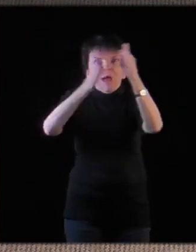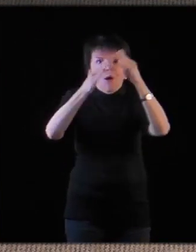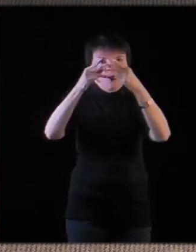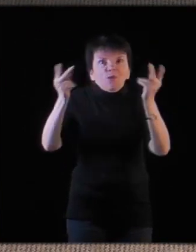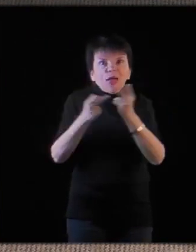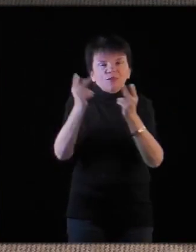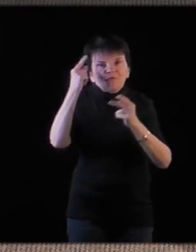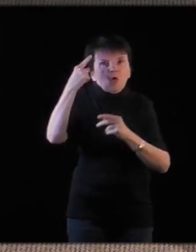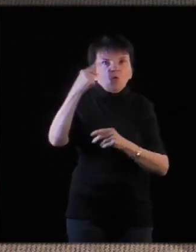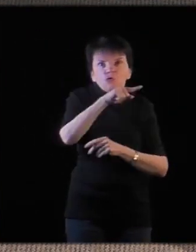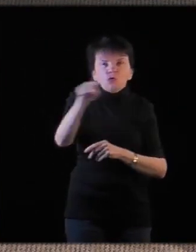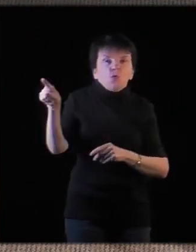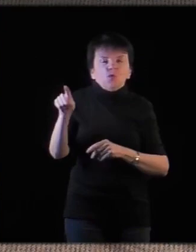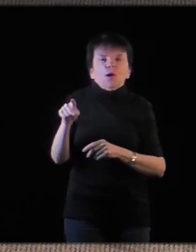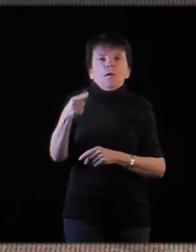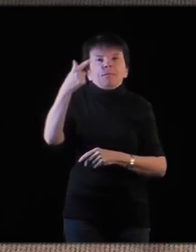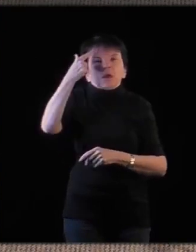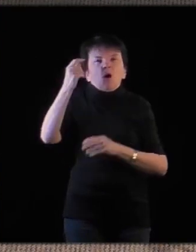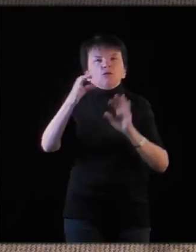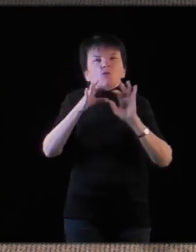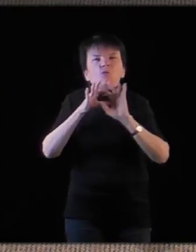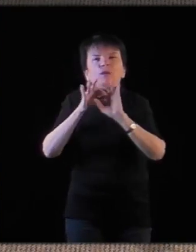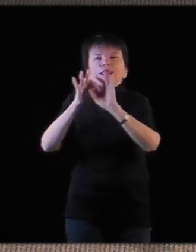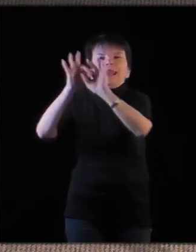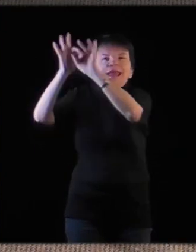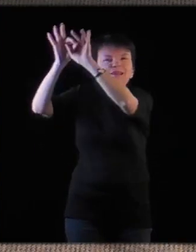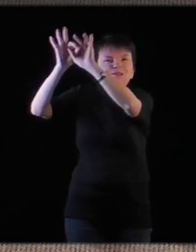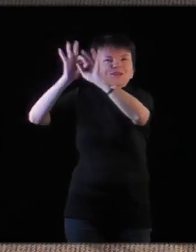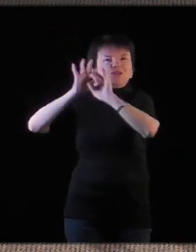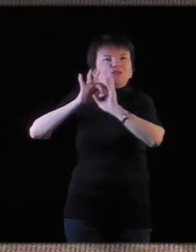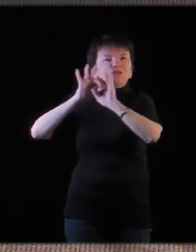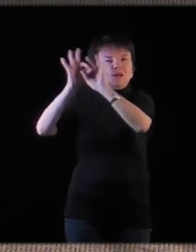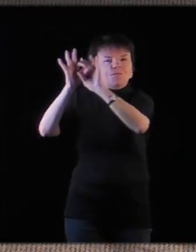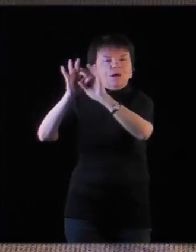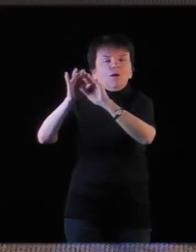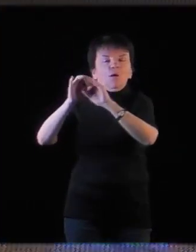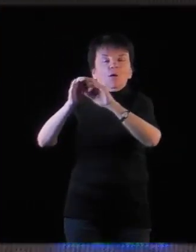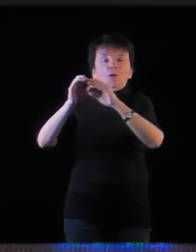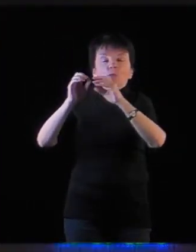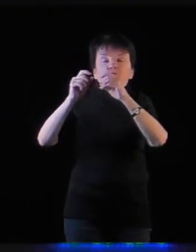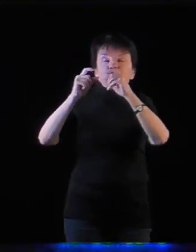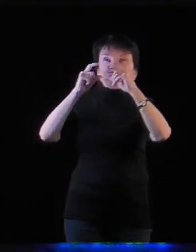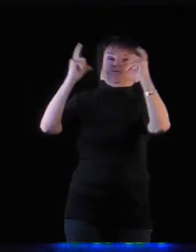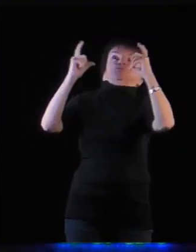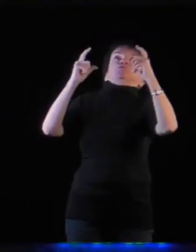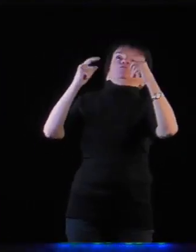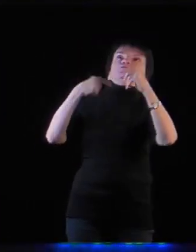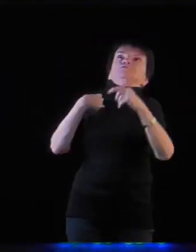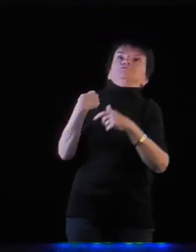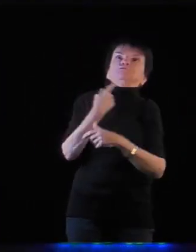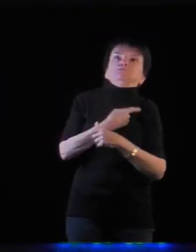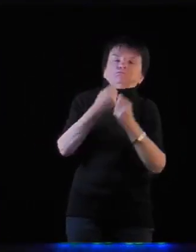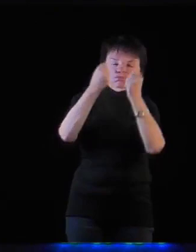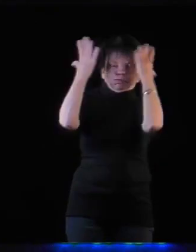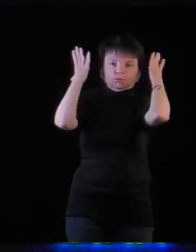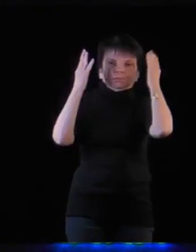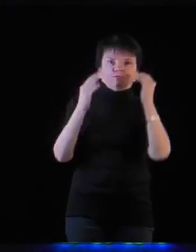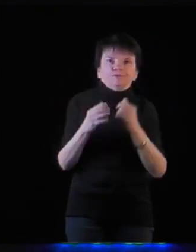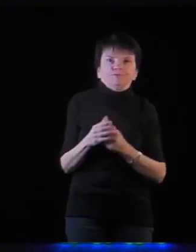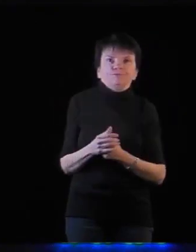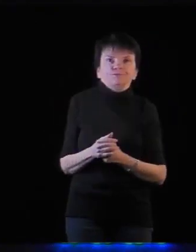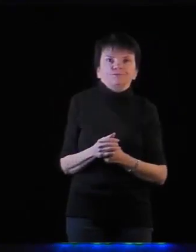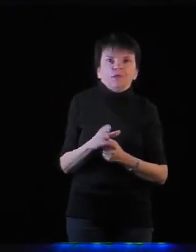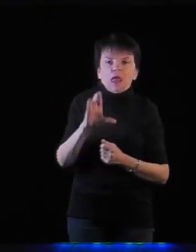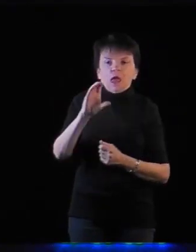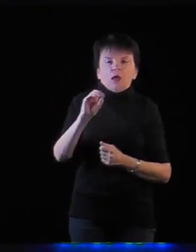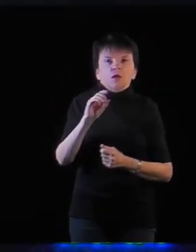of our relationship with Jesus Christ is absolutely mind-boggling. Colossians chapter 1,